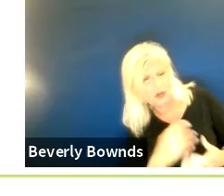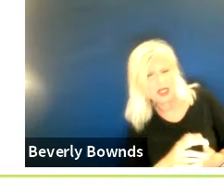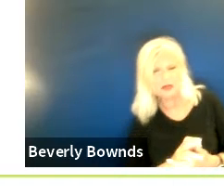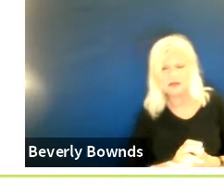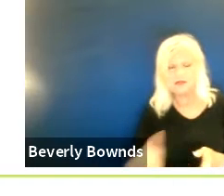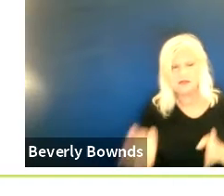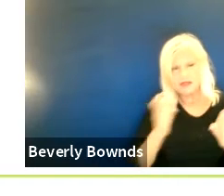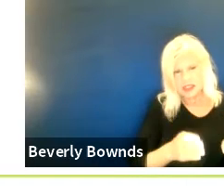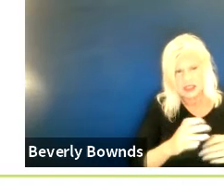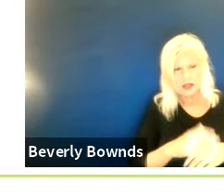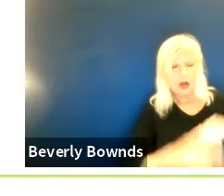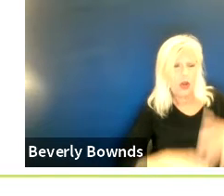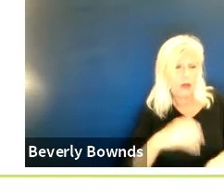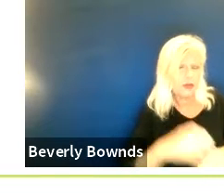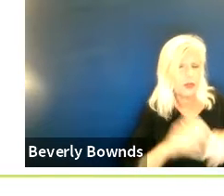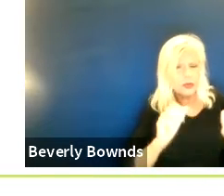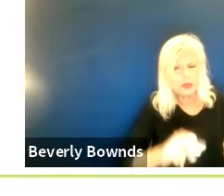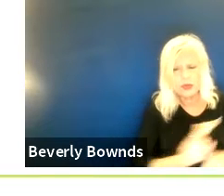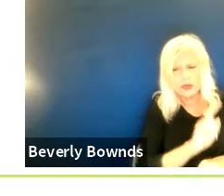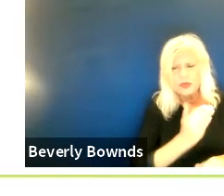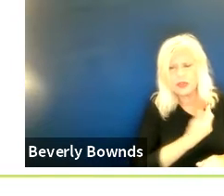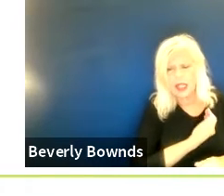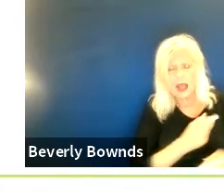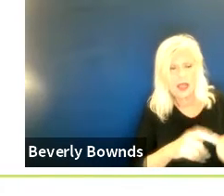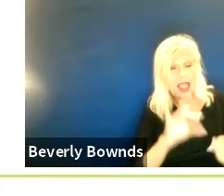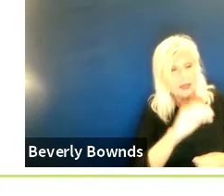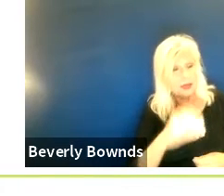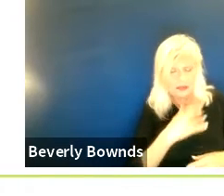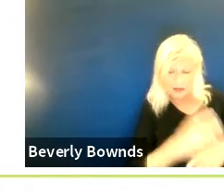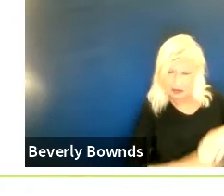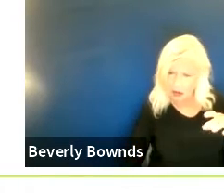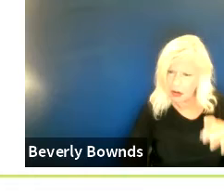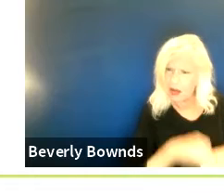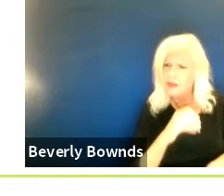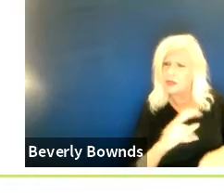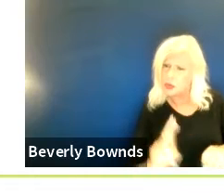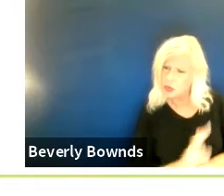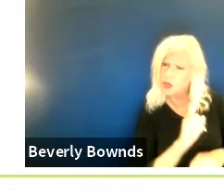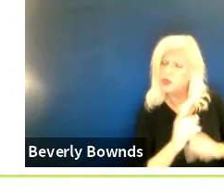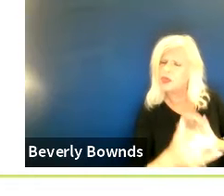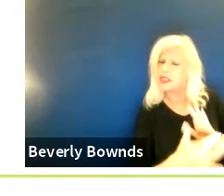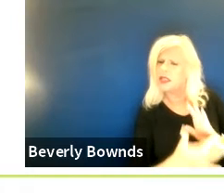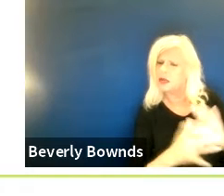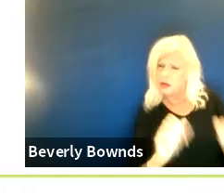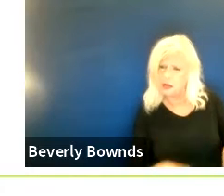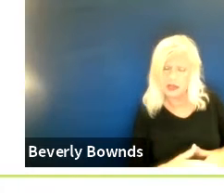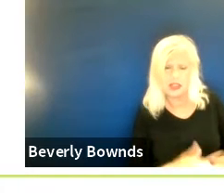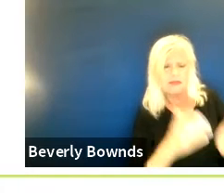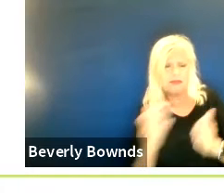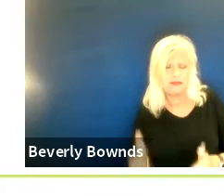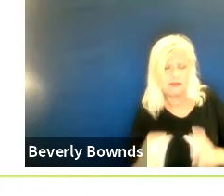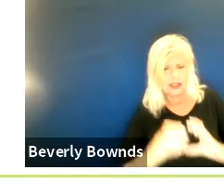I'm comfortable with the ability to use. About 80% say that they are comfortable with their ability to use. And